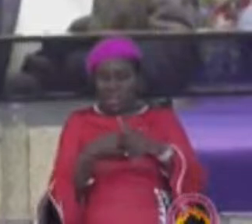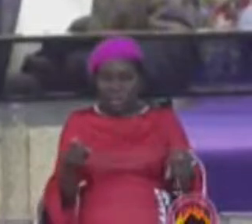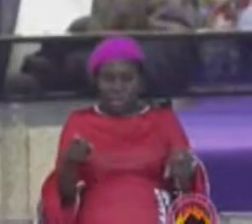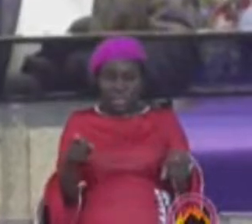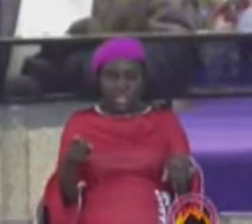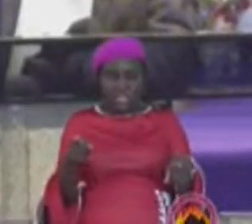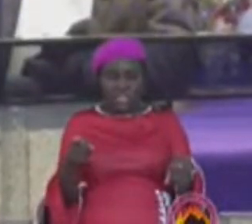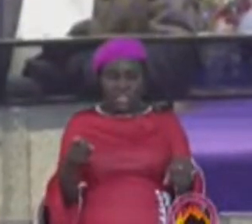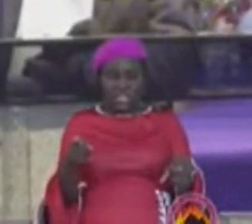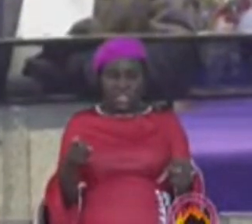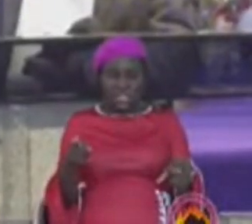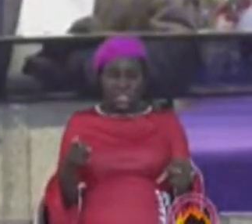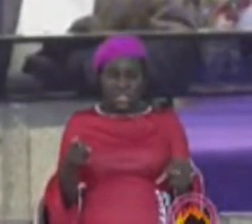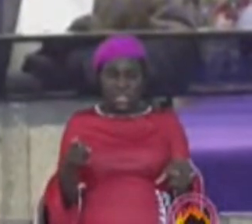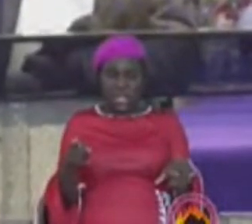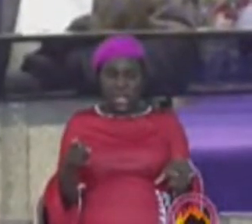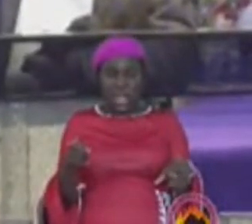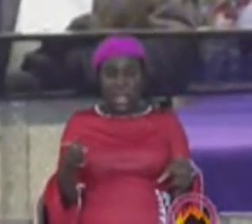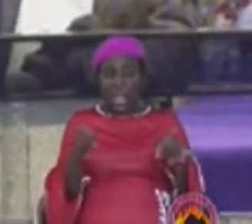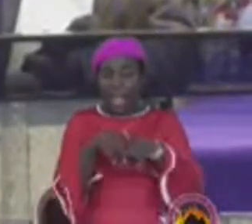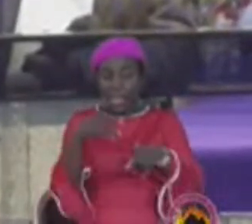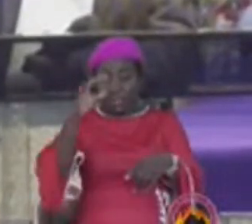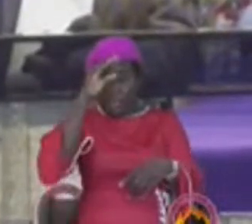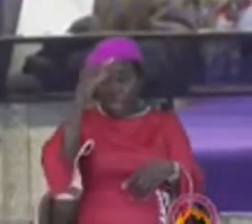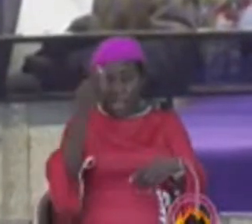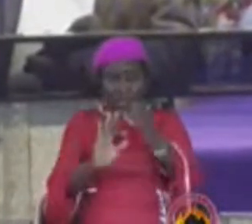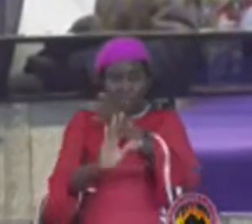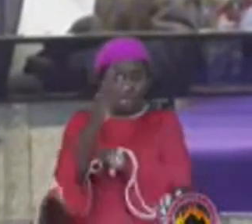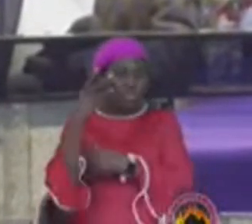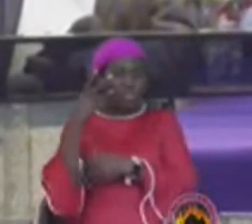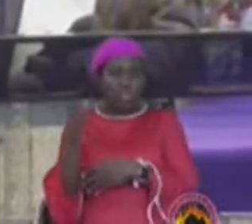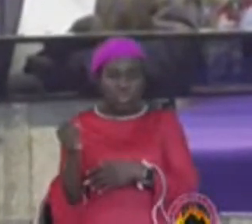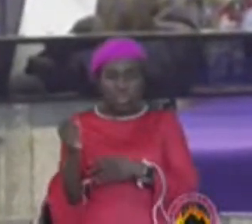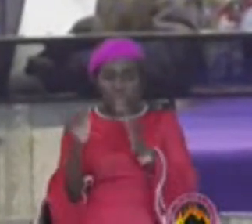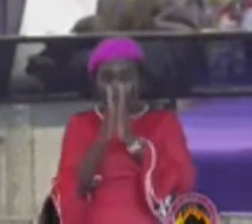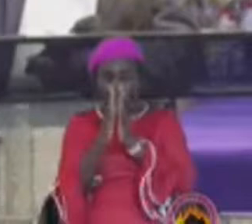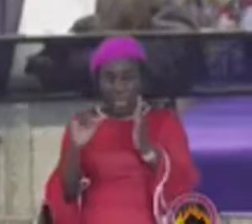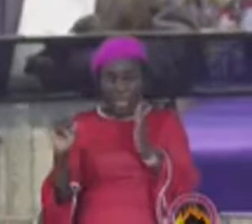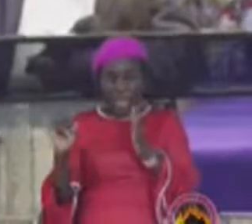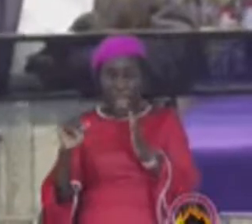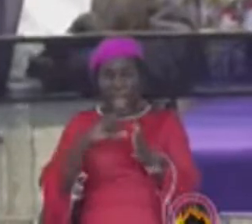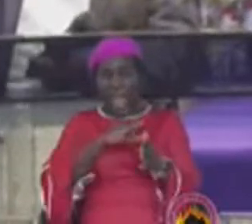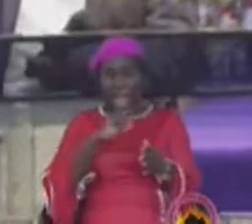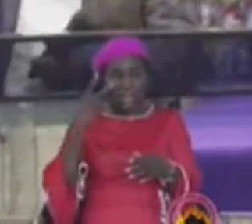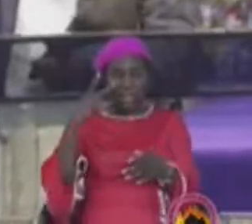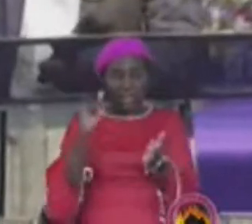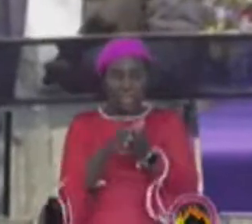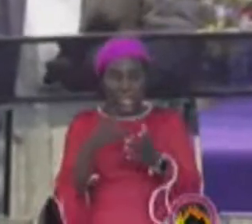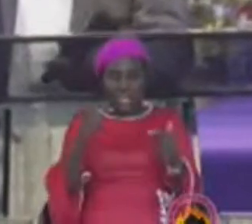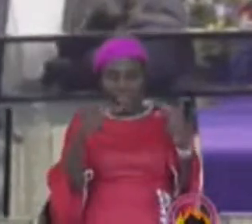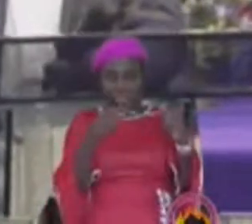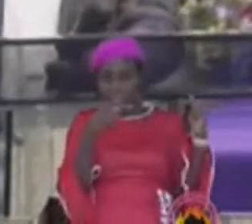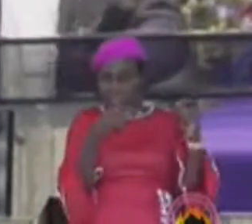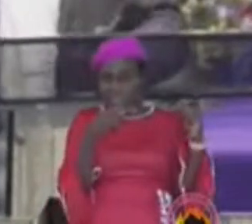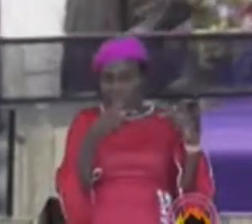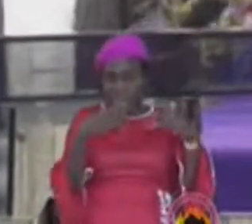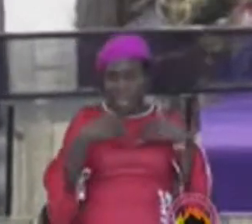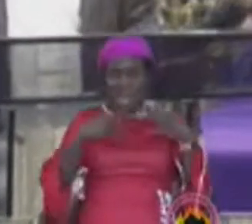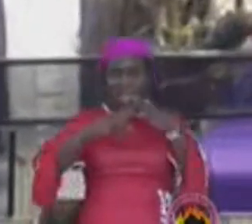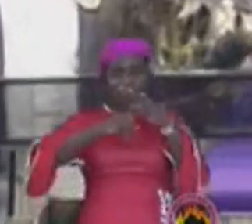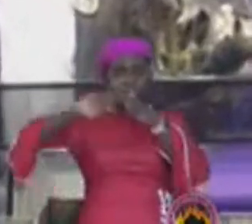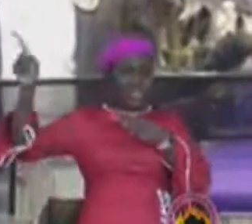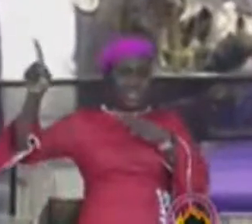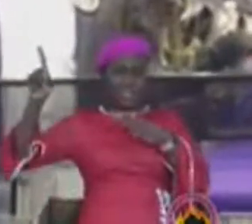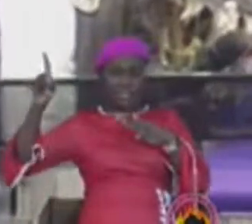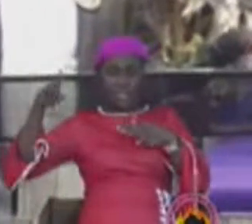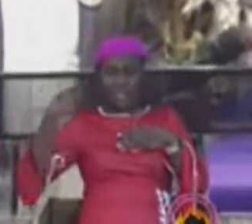deeply. But while the man of God was praying, I just felt relief. Everything that was feeling, the pain that I've been feeling, it's all